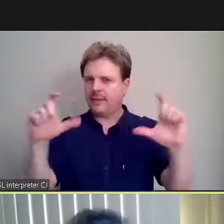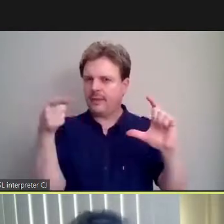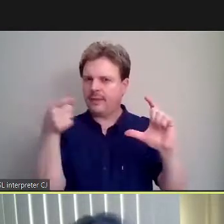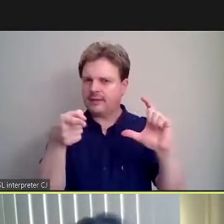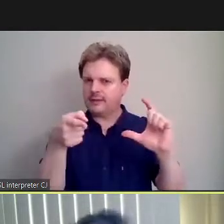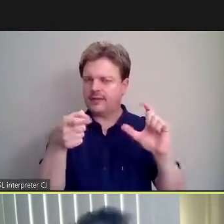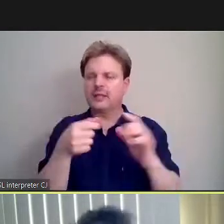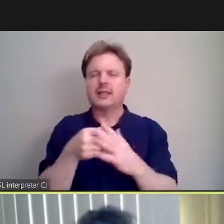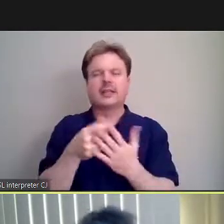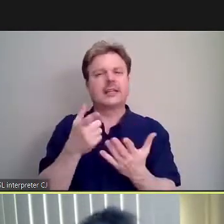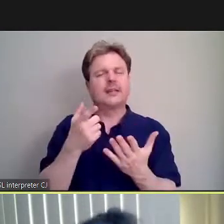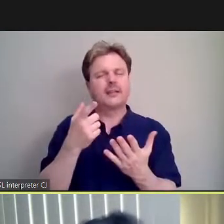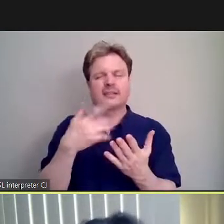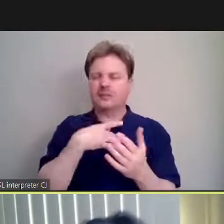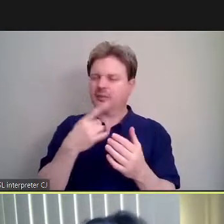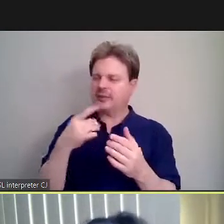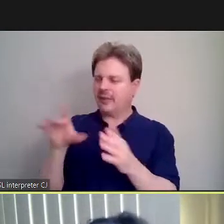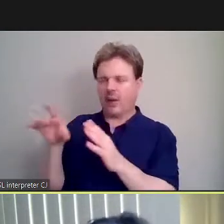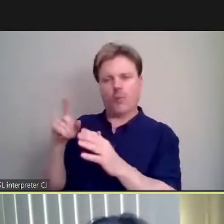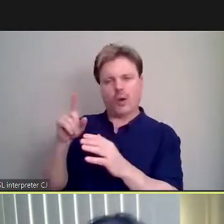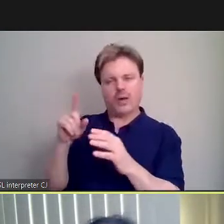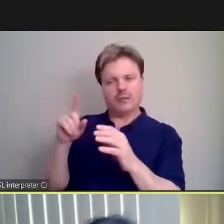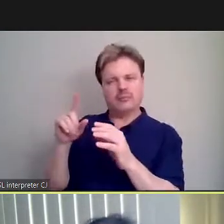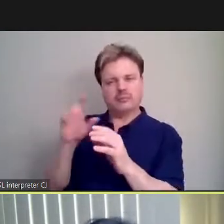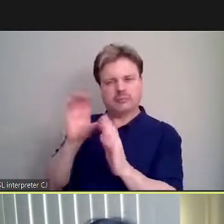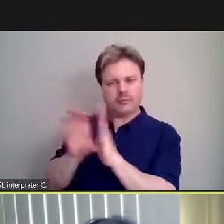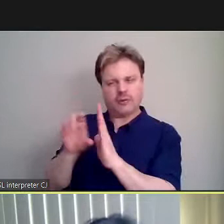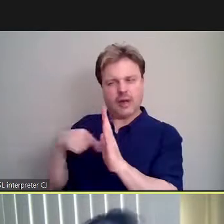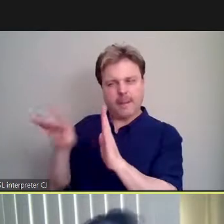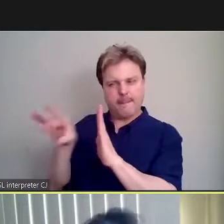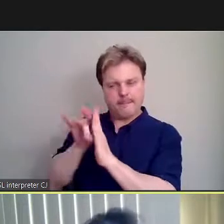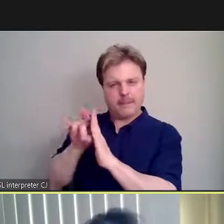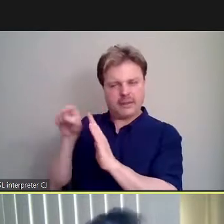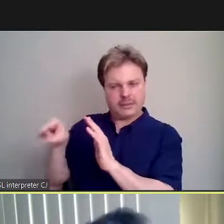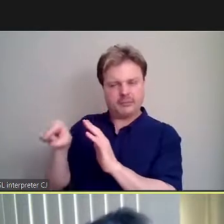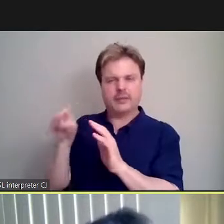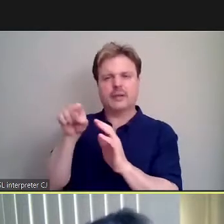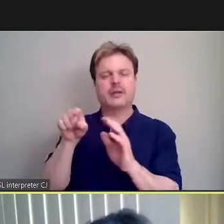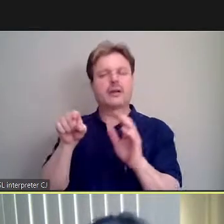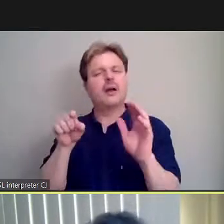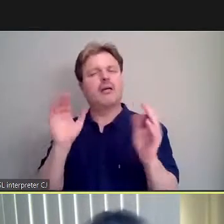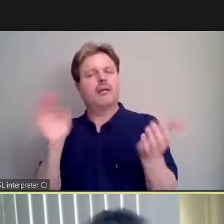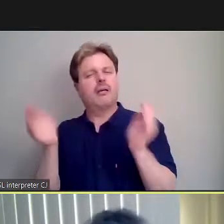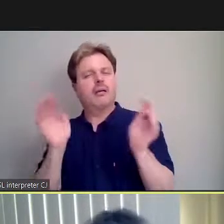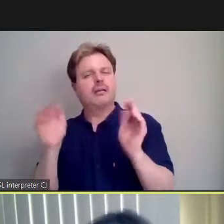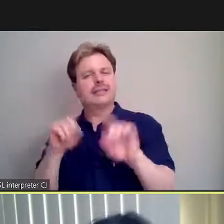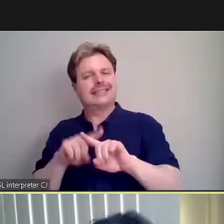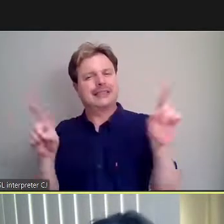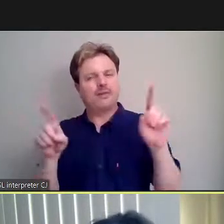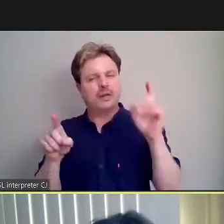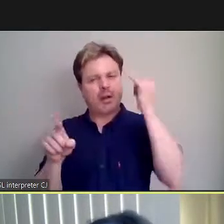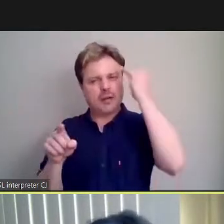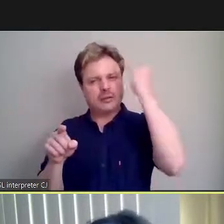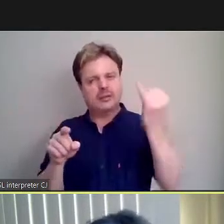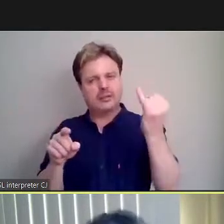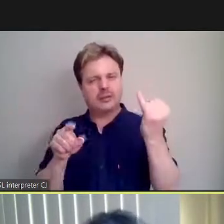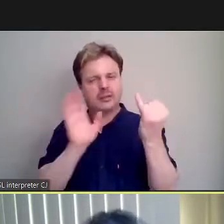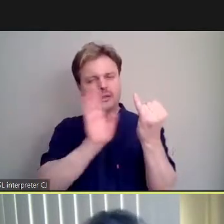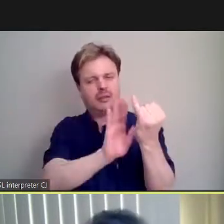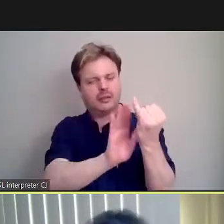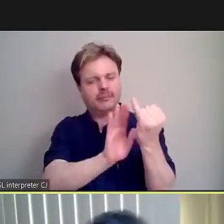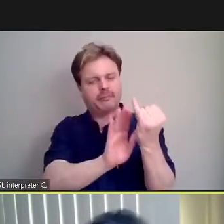that image that I had chosen. And now it gives us a different notion,